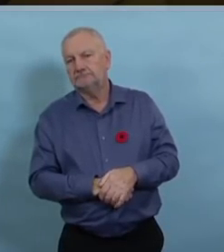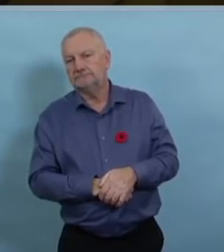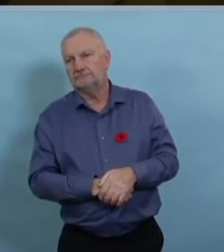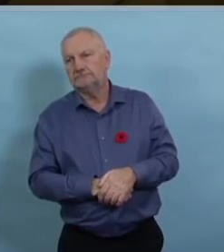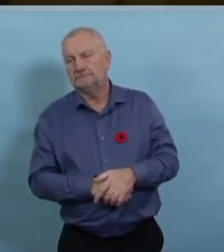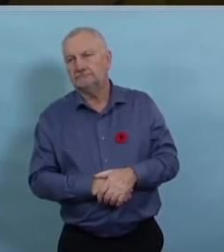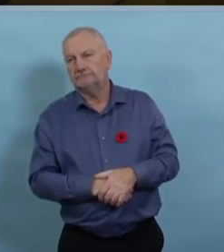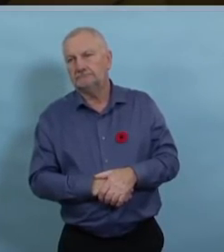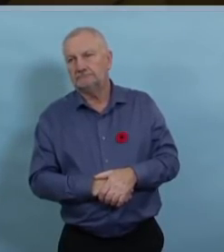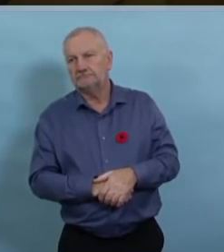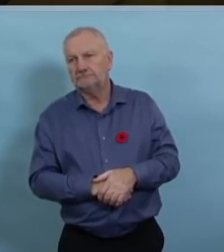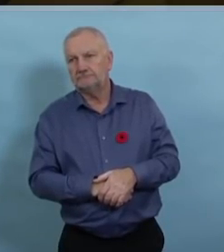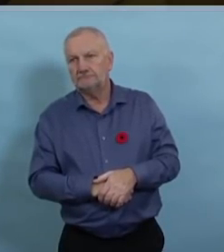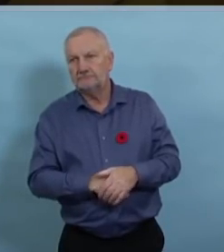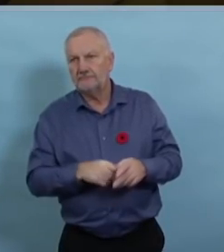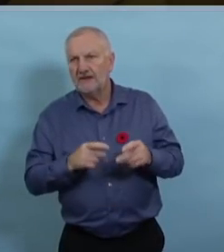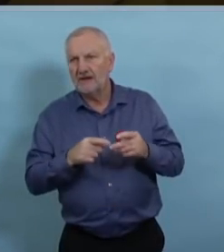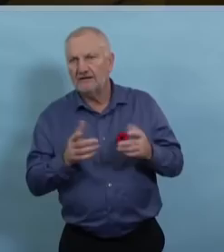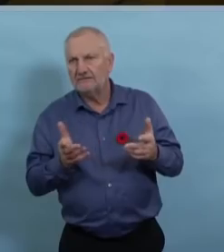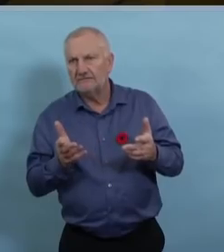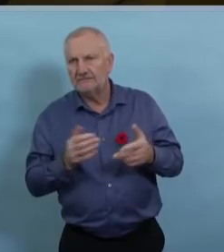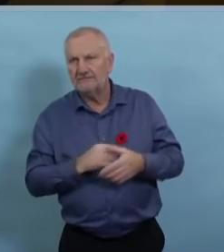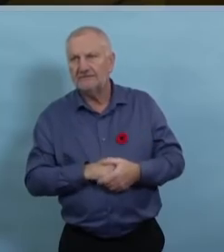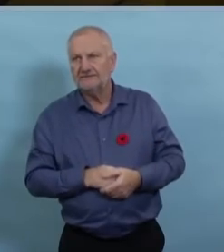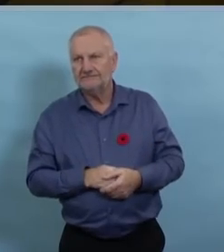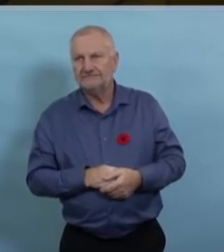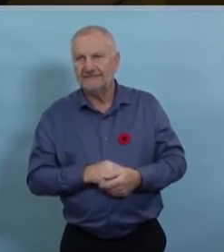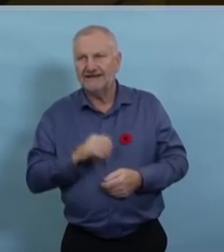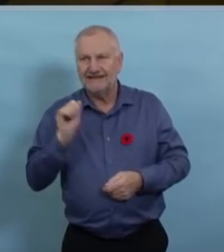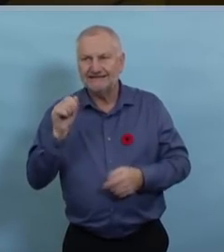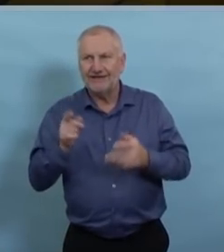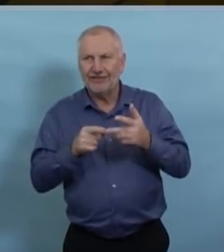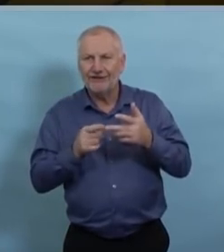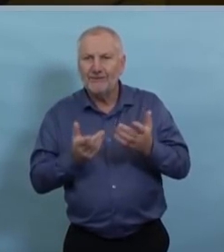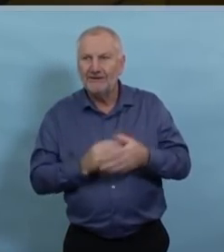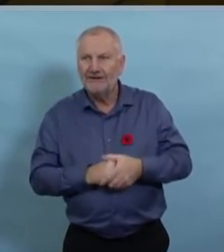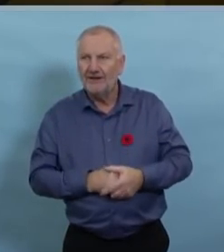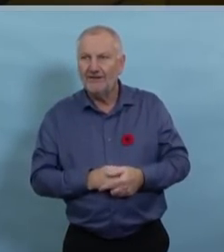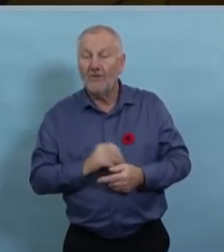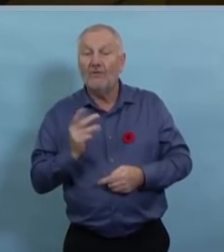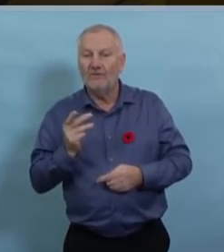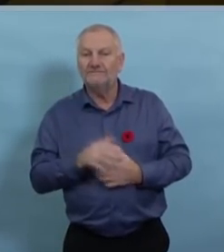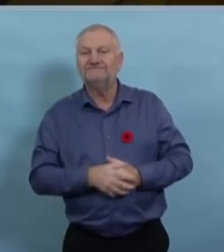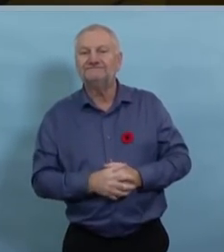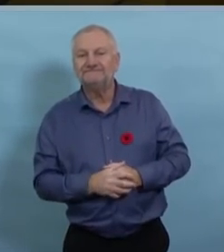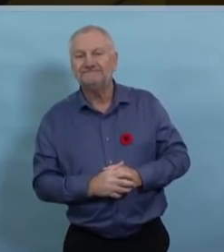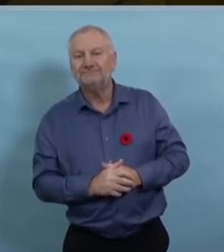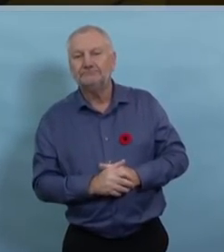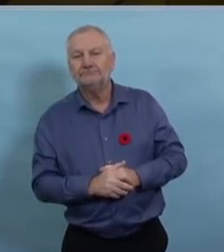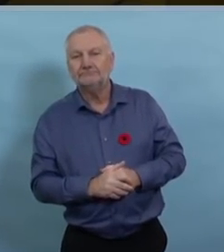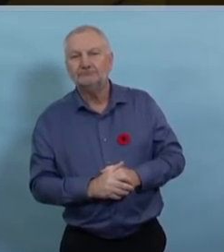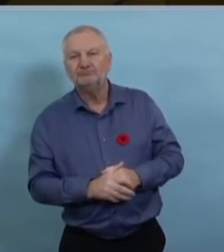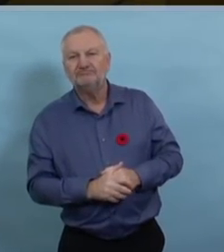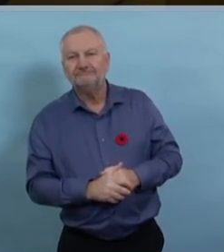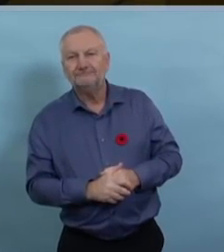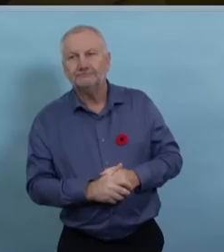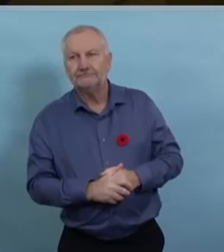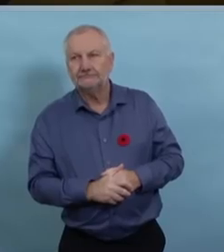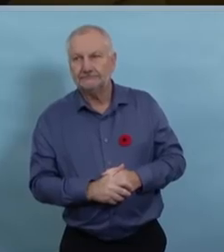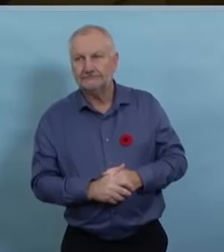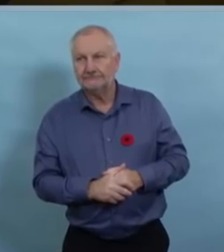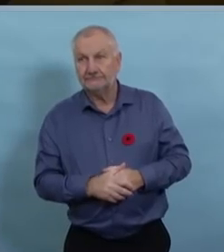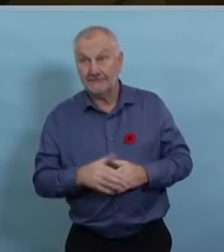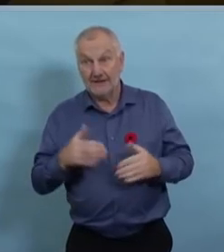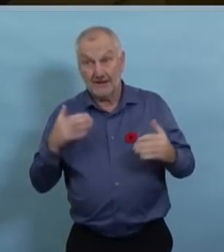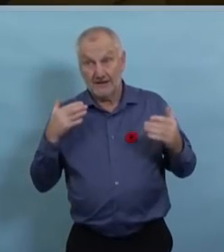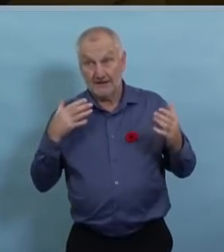Do I get another follow-up? Sorry, I don't know the format. Yes. Oh, okay. I do have another one. Minister Goertzen, I'd also like you to